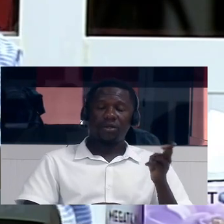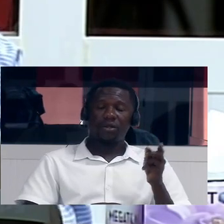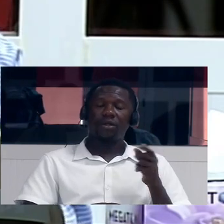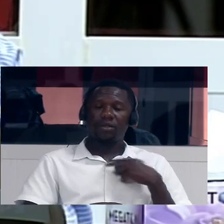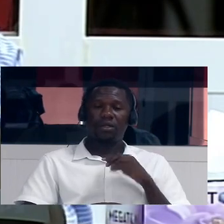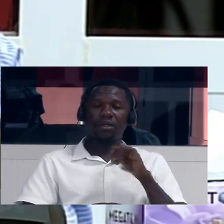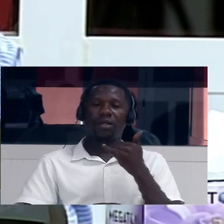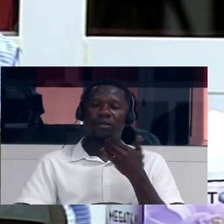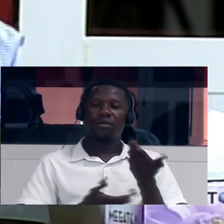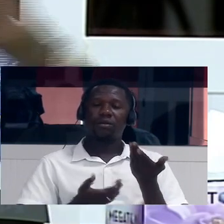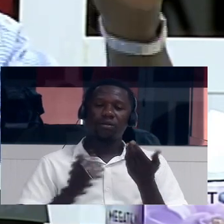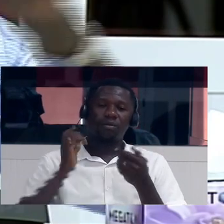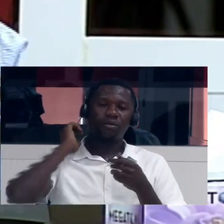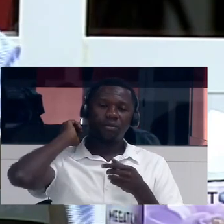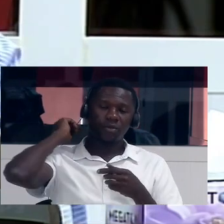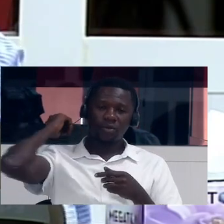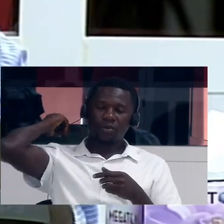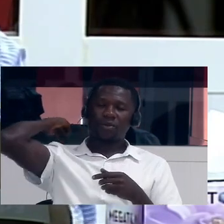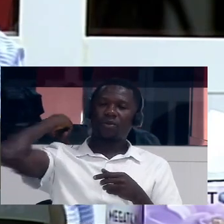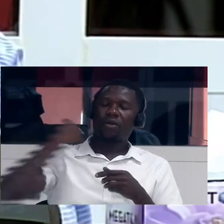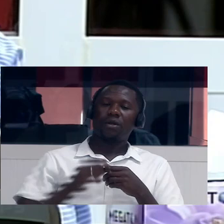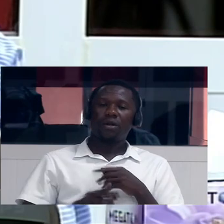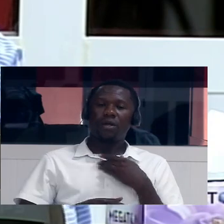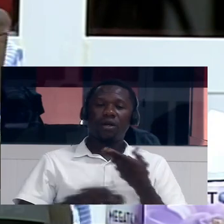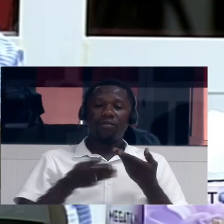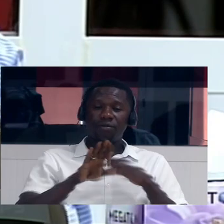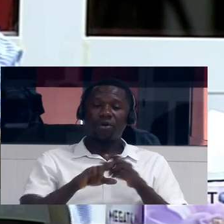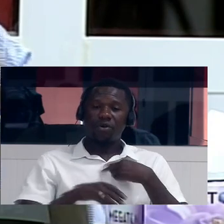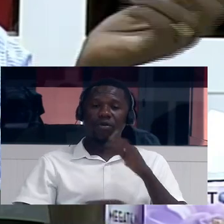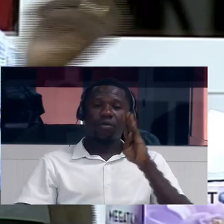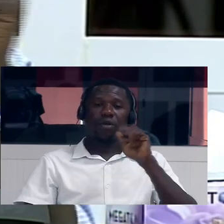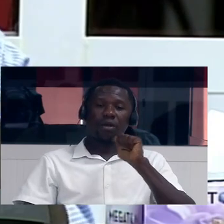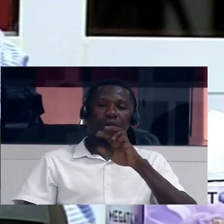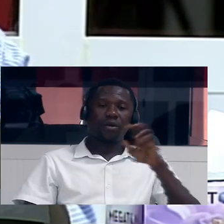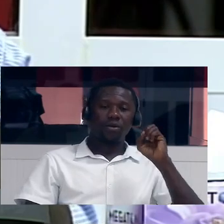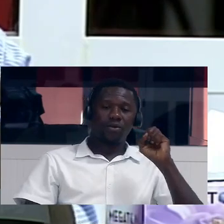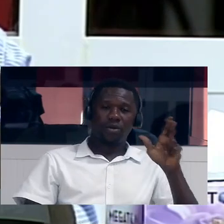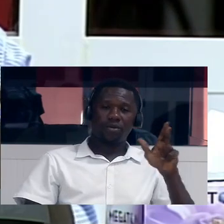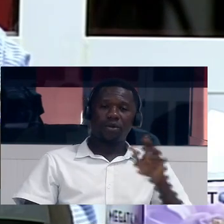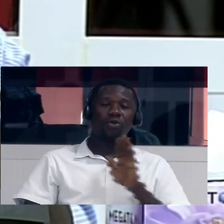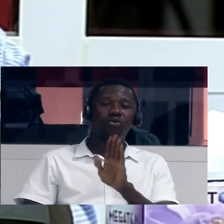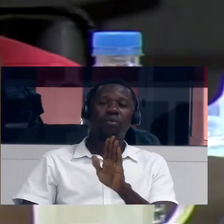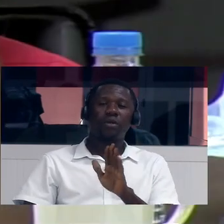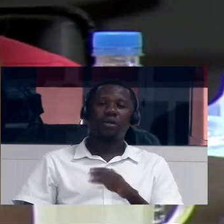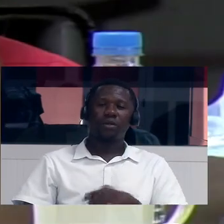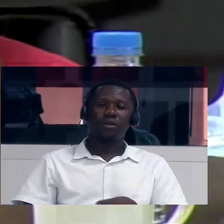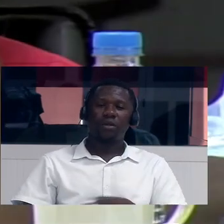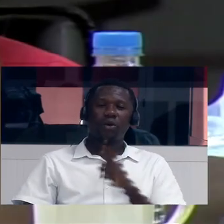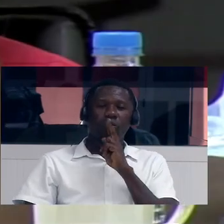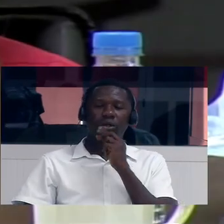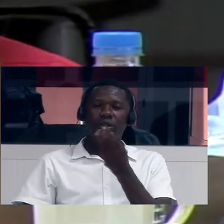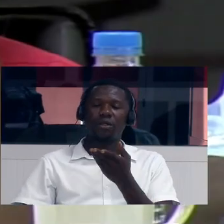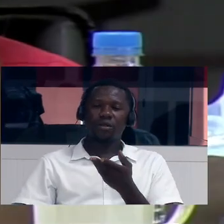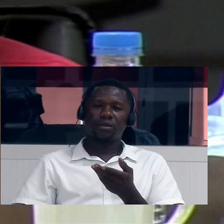please. That procession, the funeral of Barrow, stop it. I said, who's that speaking? And